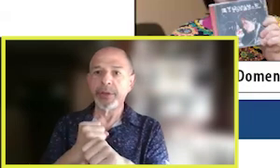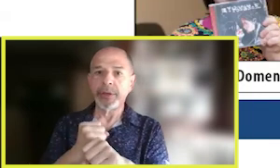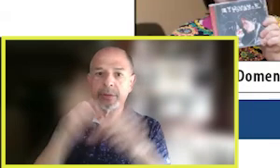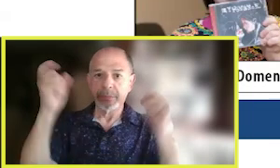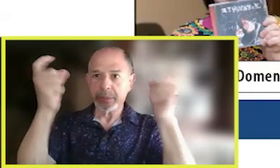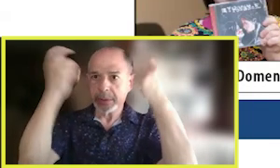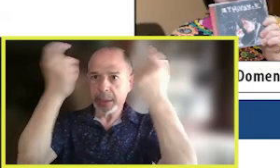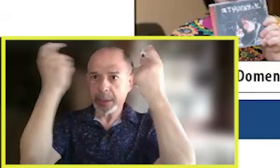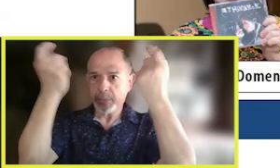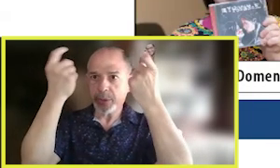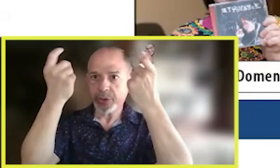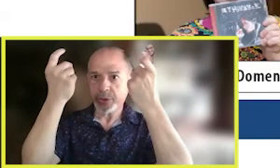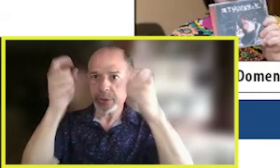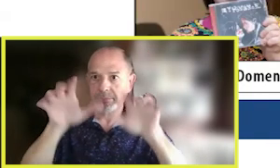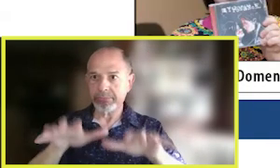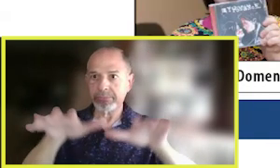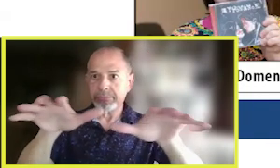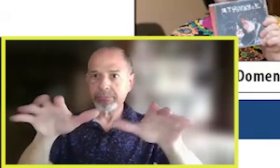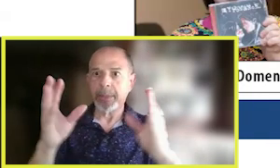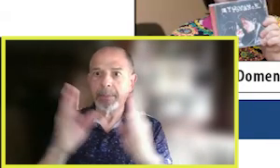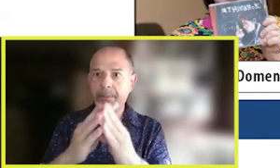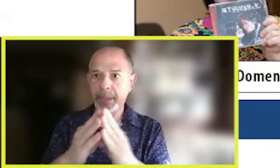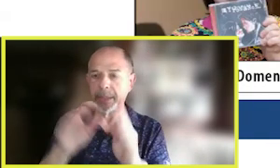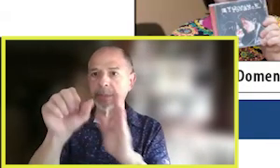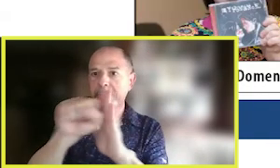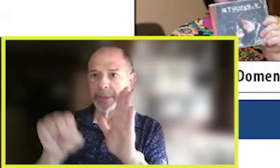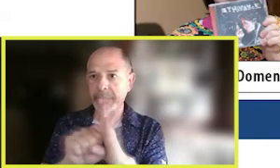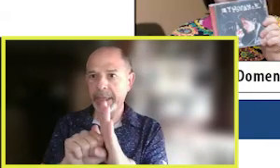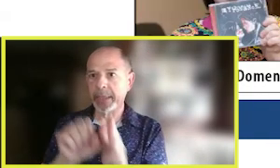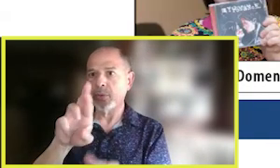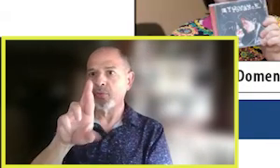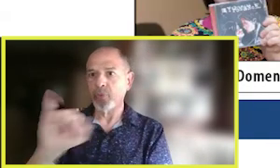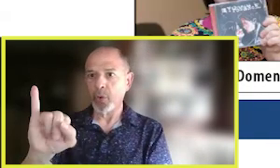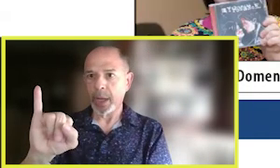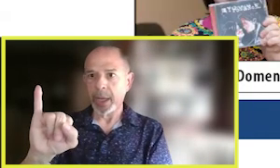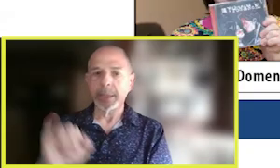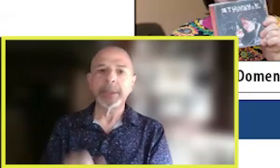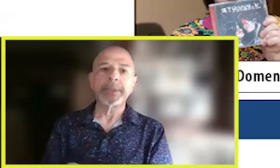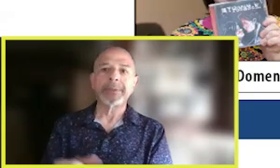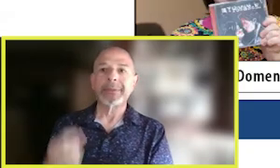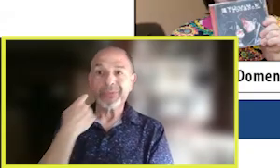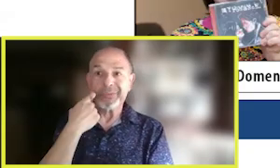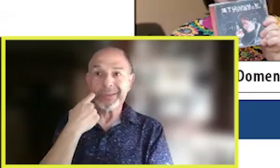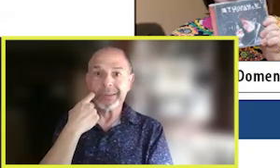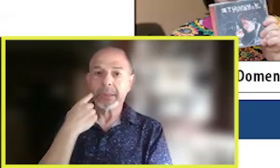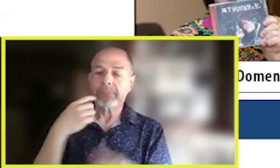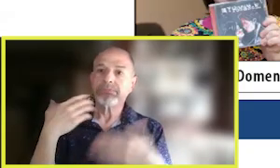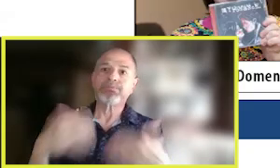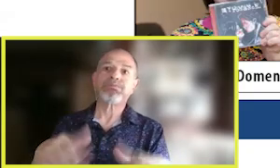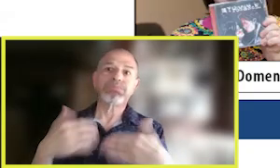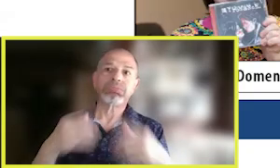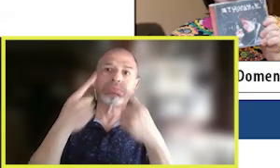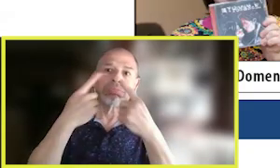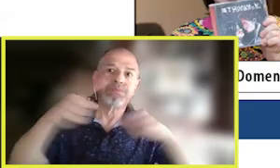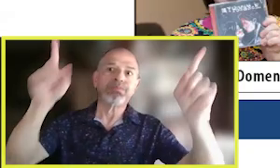Conference. This year's statewide self-advocacy conference was a huge success. Thank you everyone who joined us